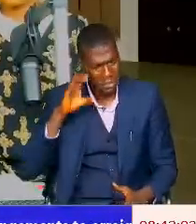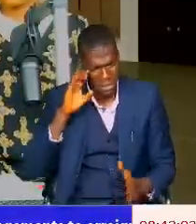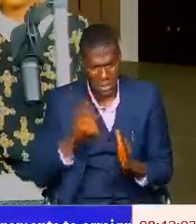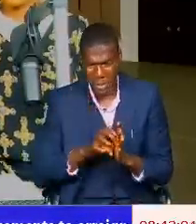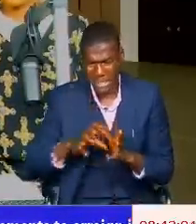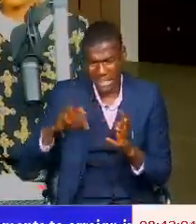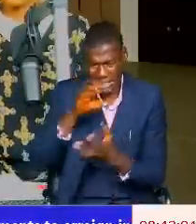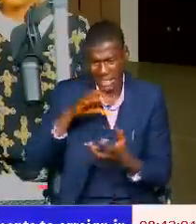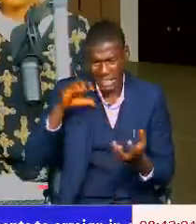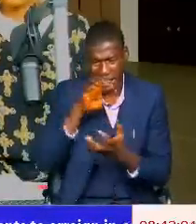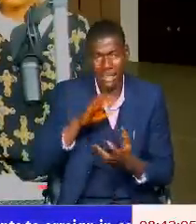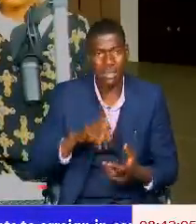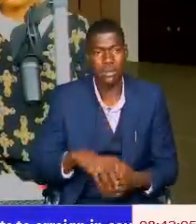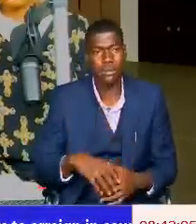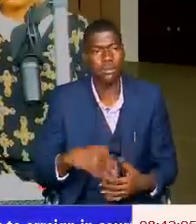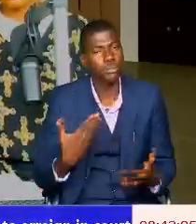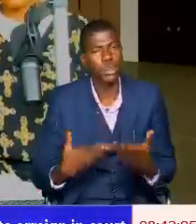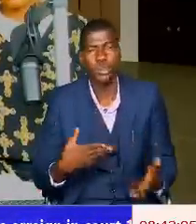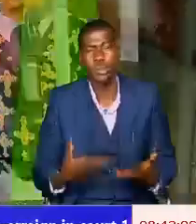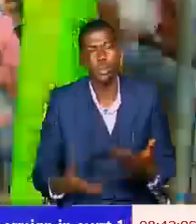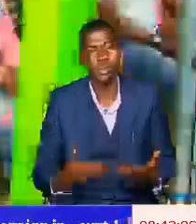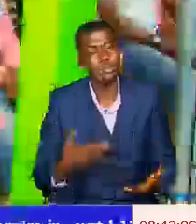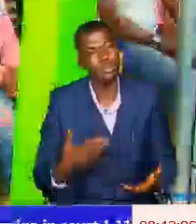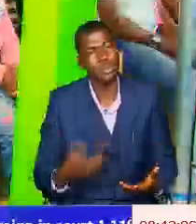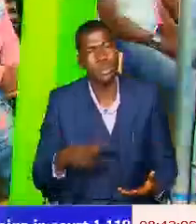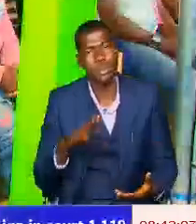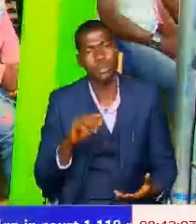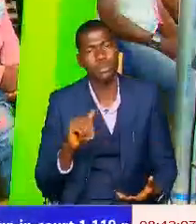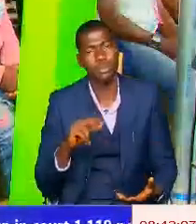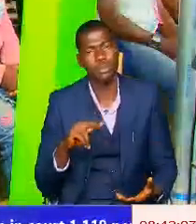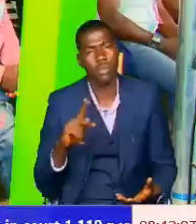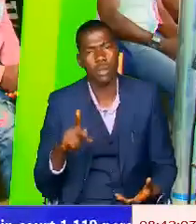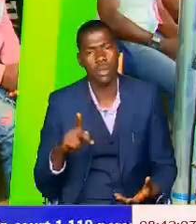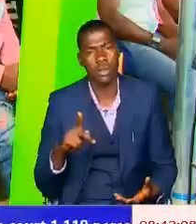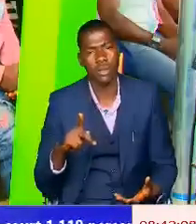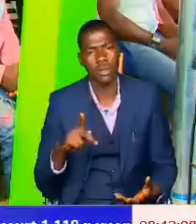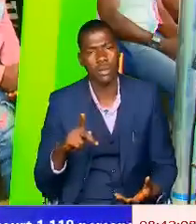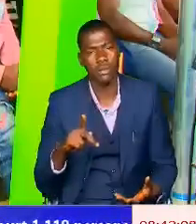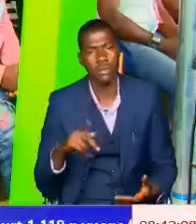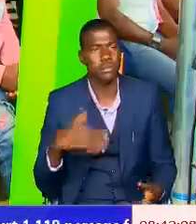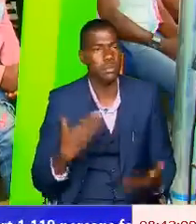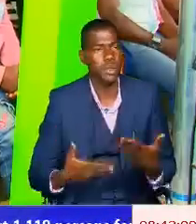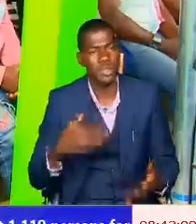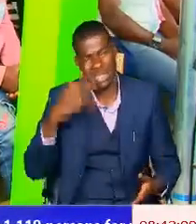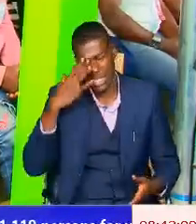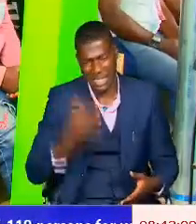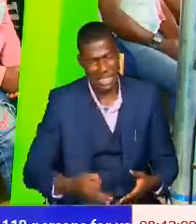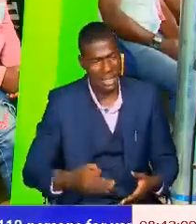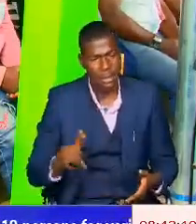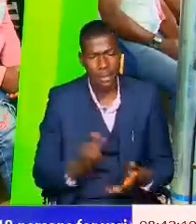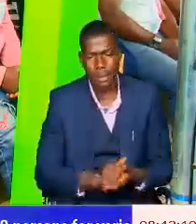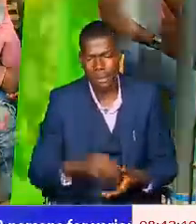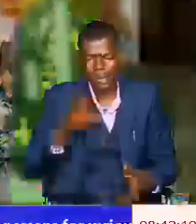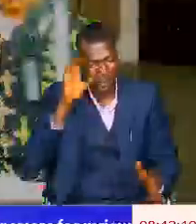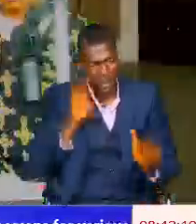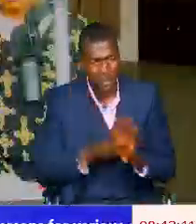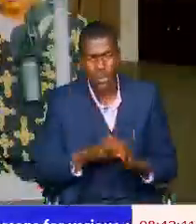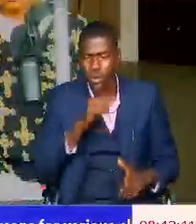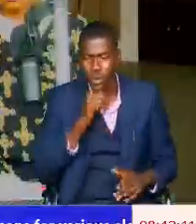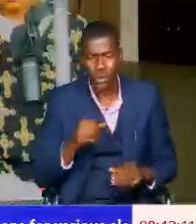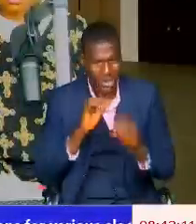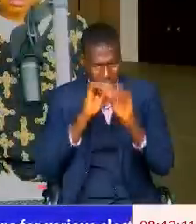Ibila say, now deliberately, I be then gang up, say, they no go show clear picture. If they